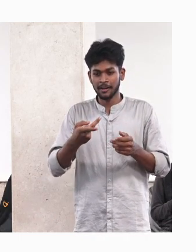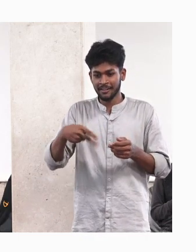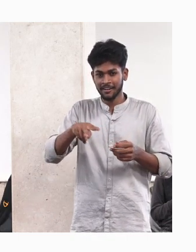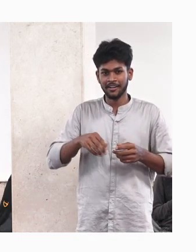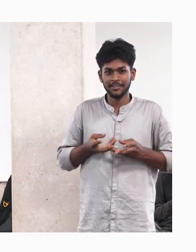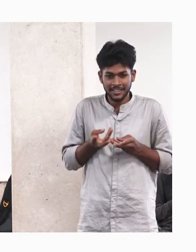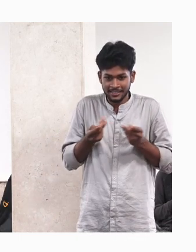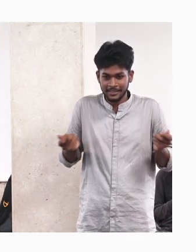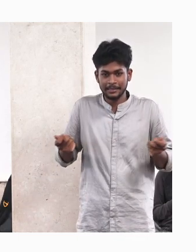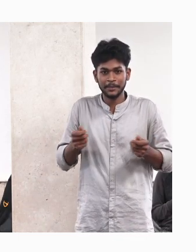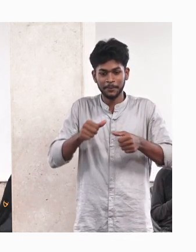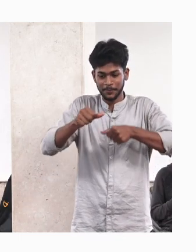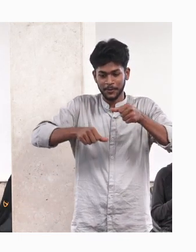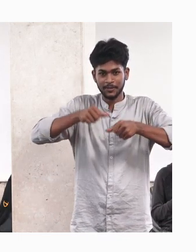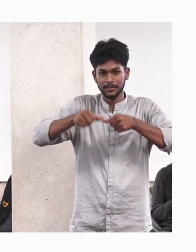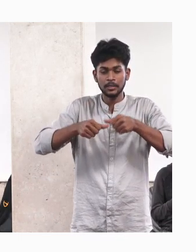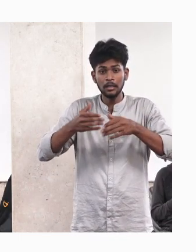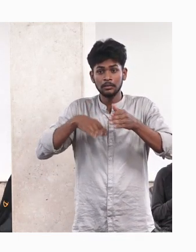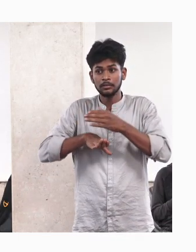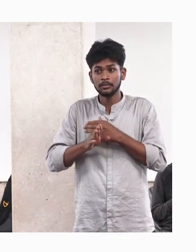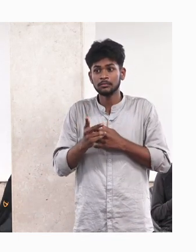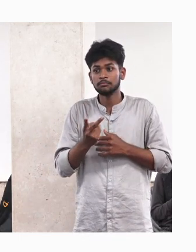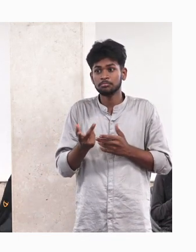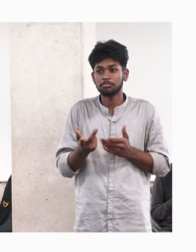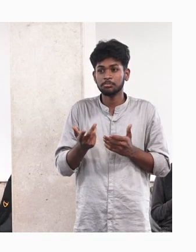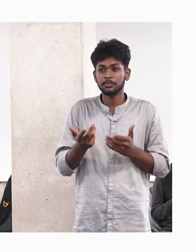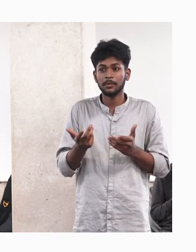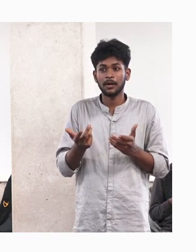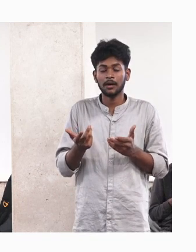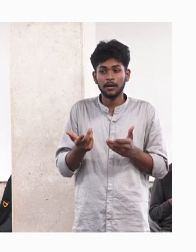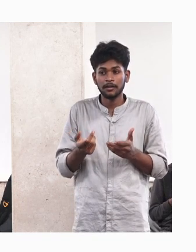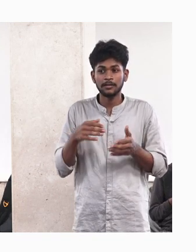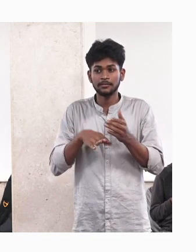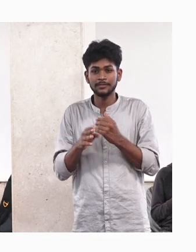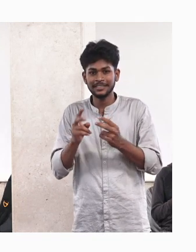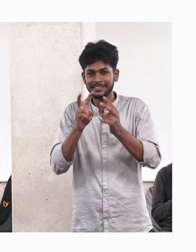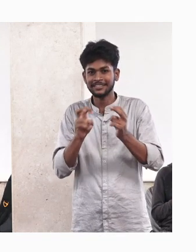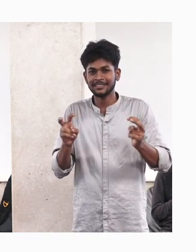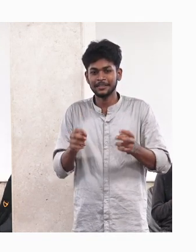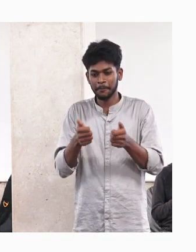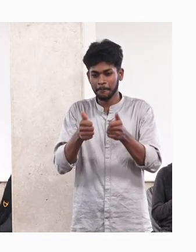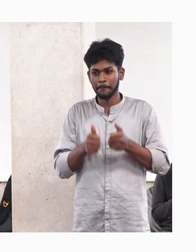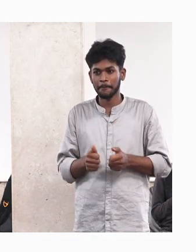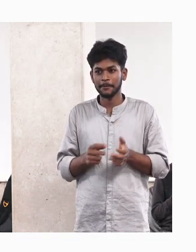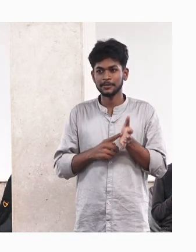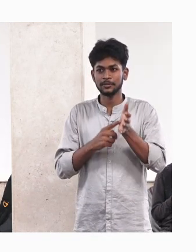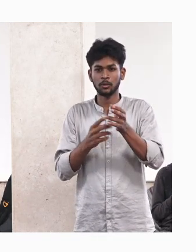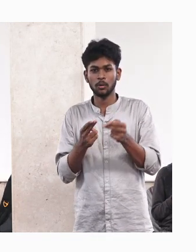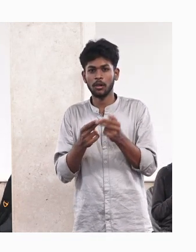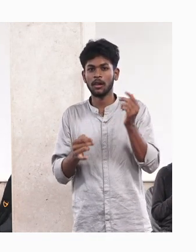others that study the same, Davidson, Strauss. In his research, he arrived to this conclusion